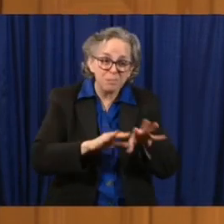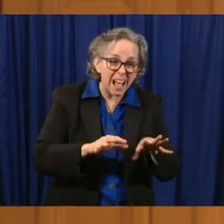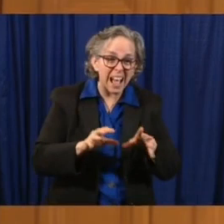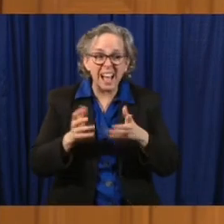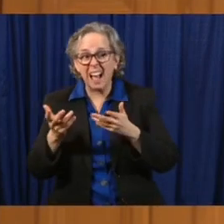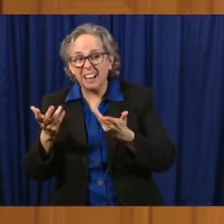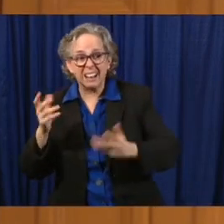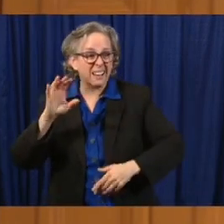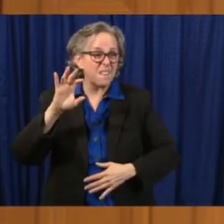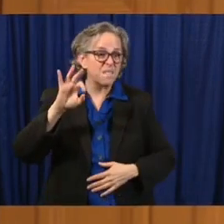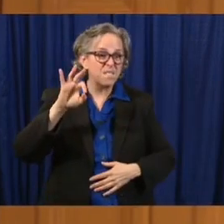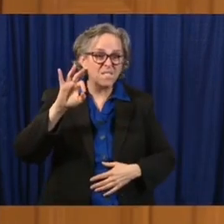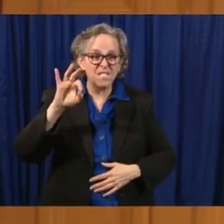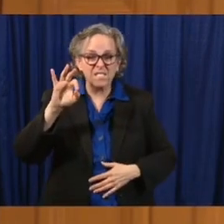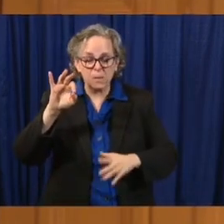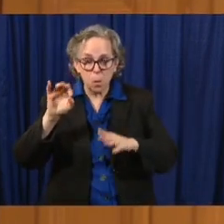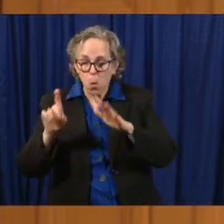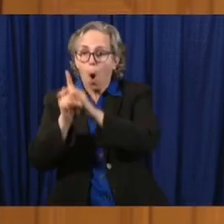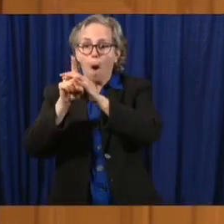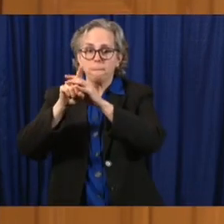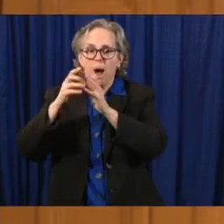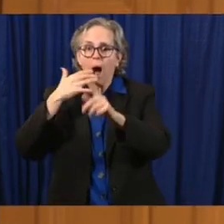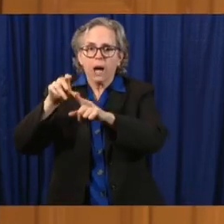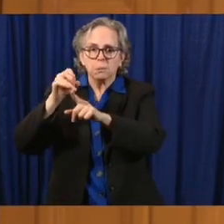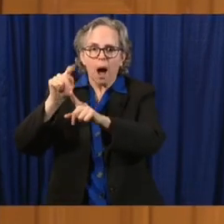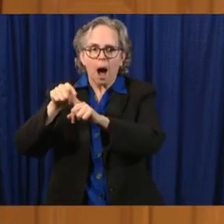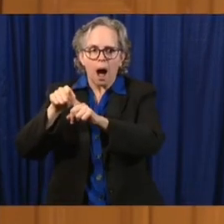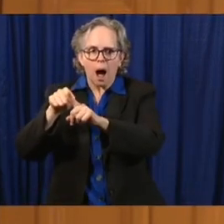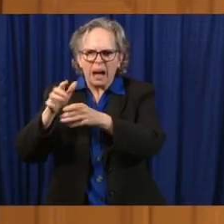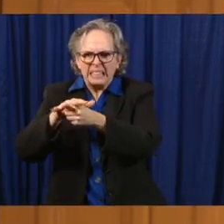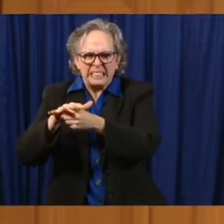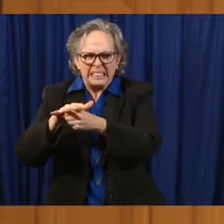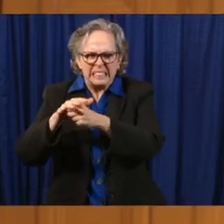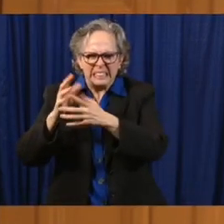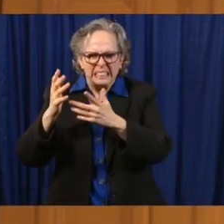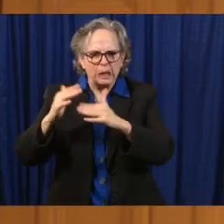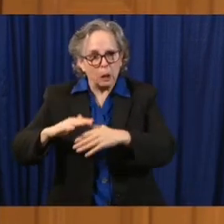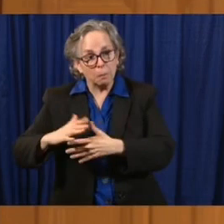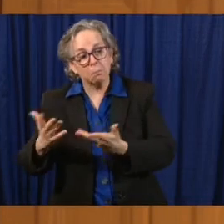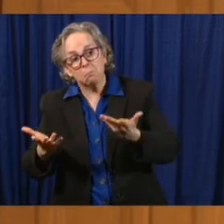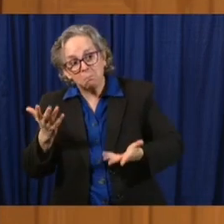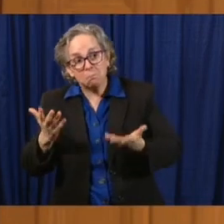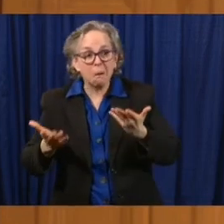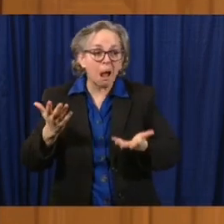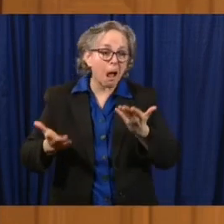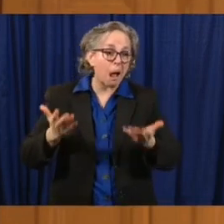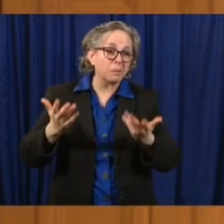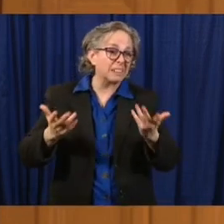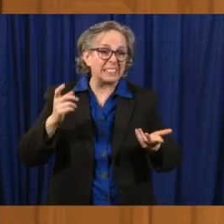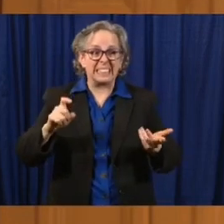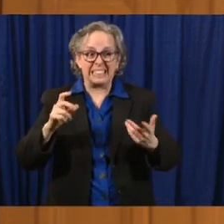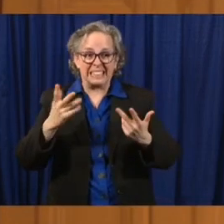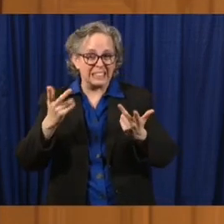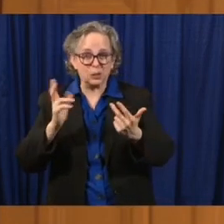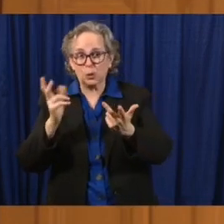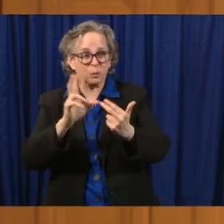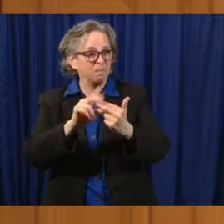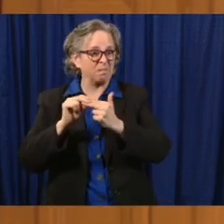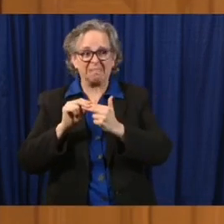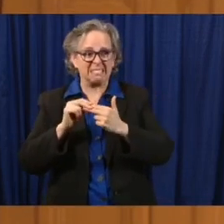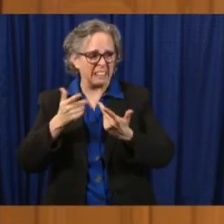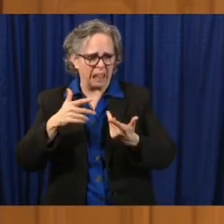With the hospitals, with the time they bought, were able to build up their capacity within their bricks and mortar. I can see